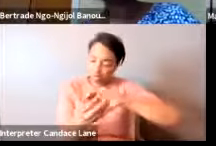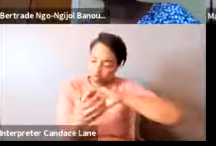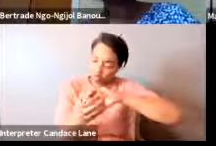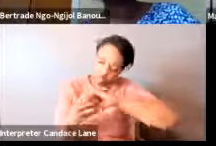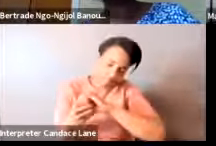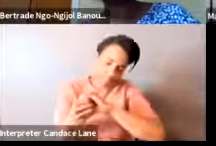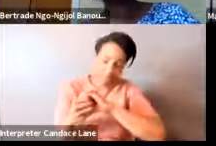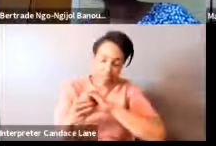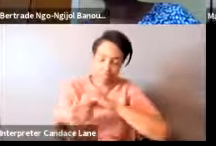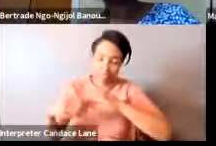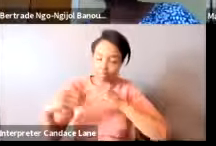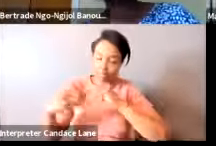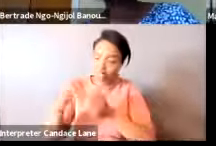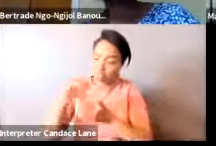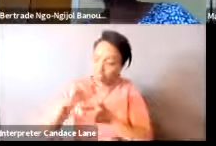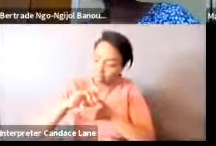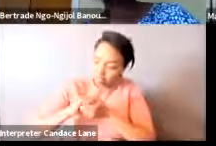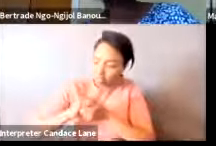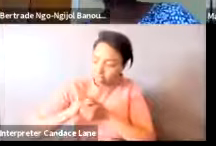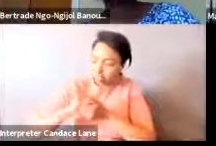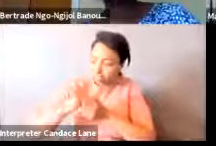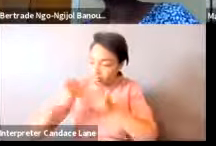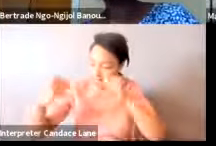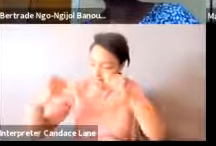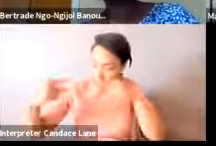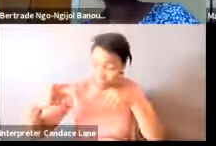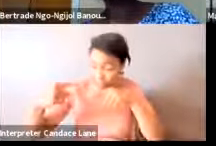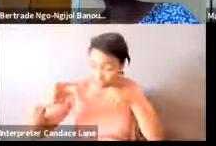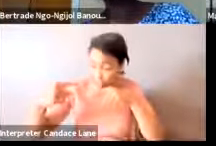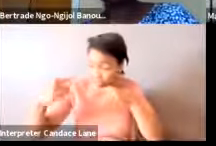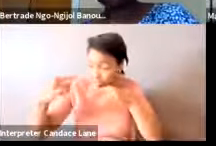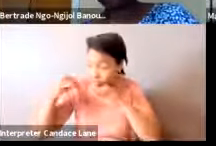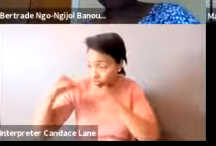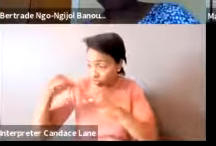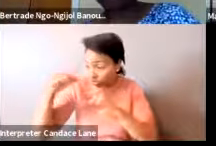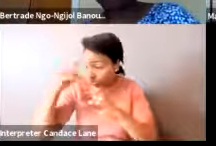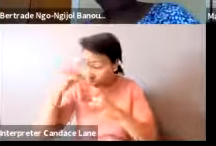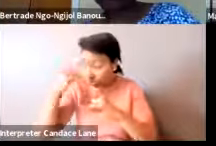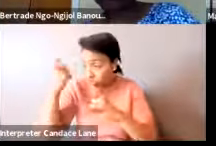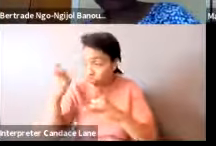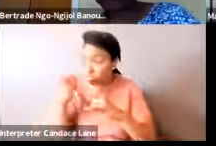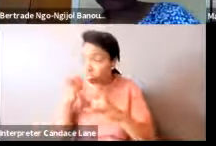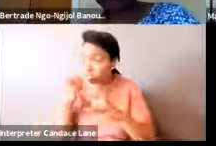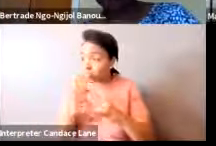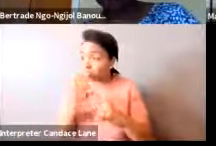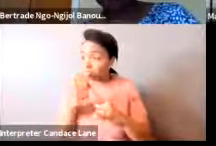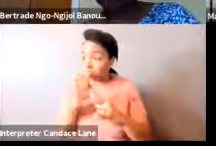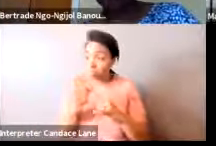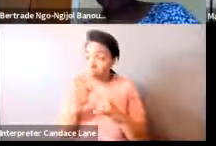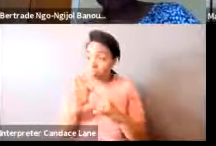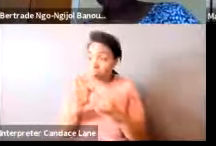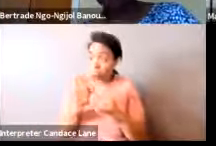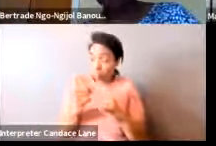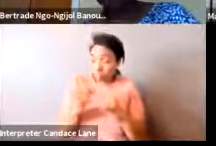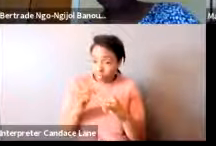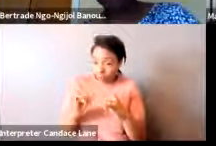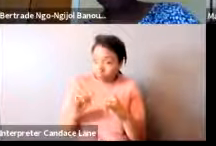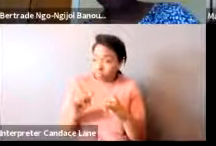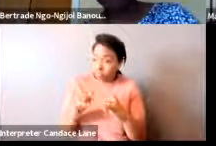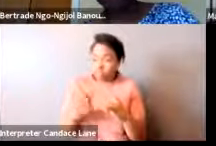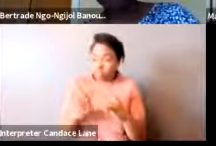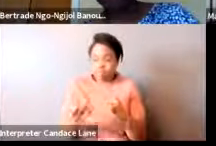connection. And because I am one of those colored girls who survived inescapable rites of passage, which compelled